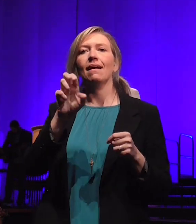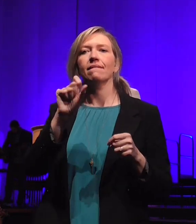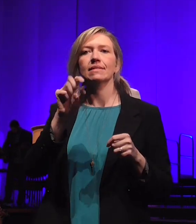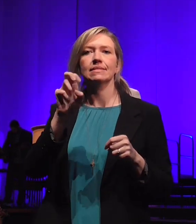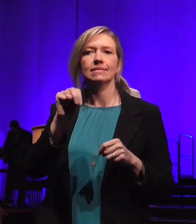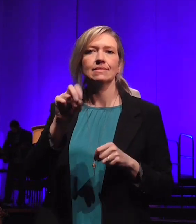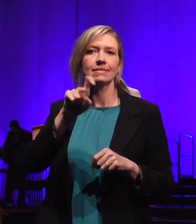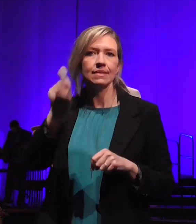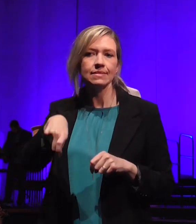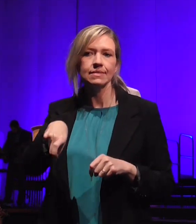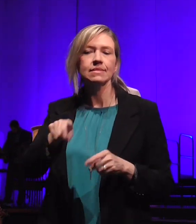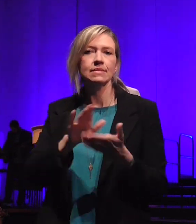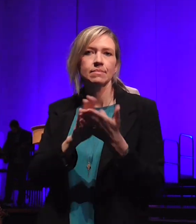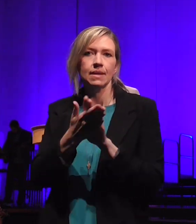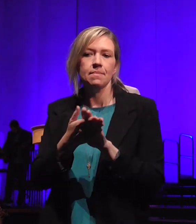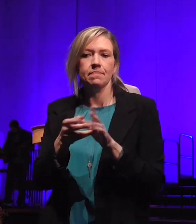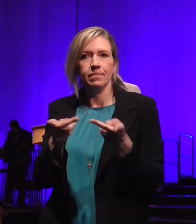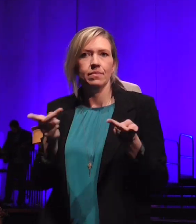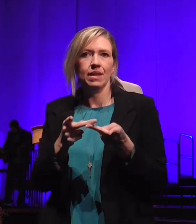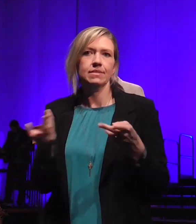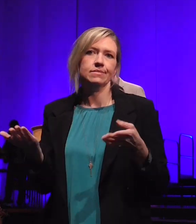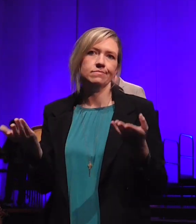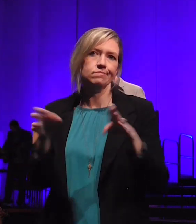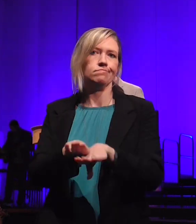Galveston, Texas became the place where the Civil War ended.